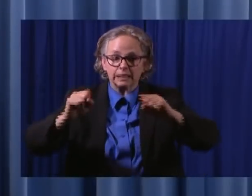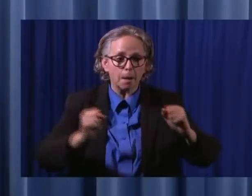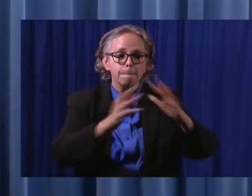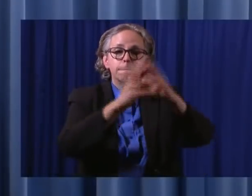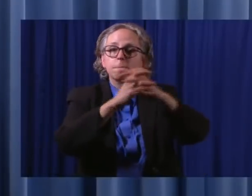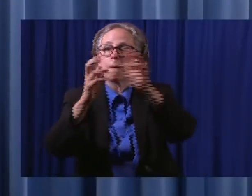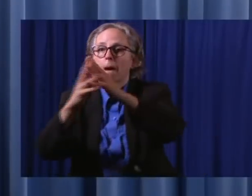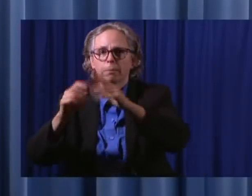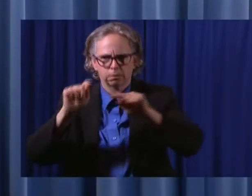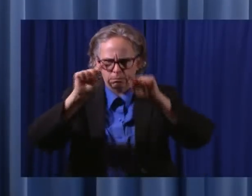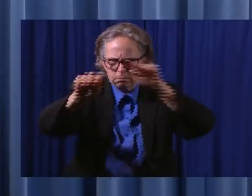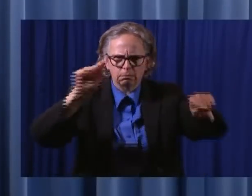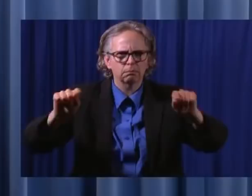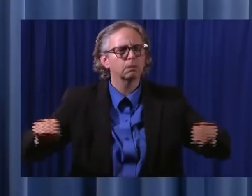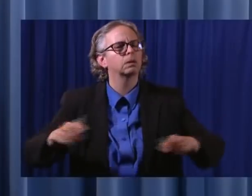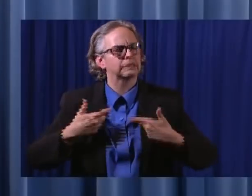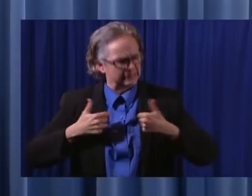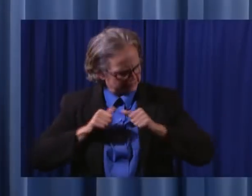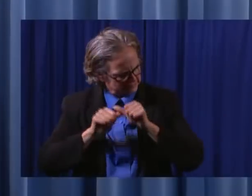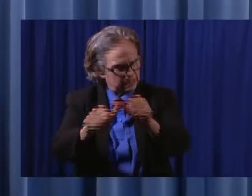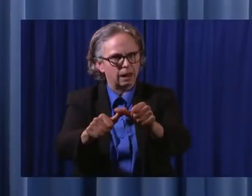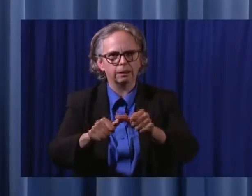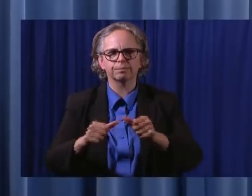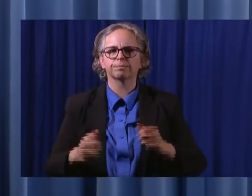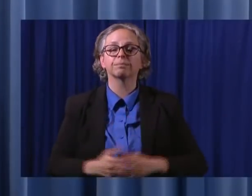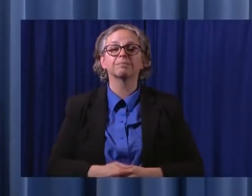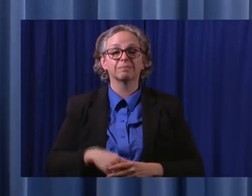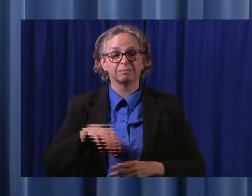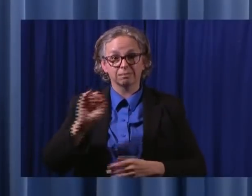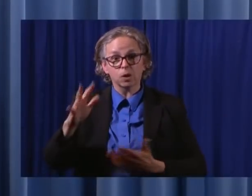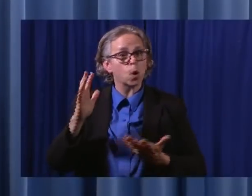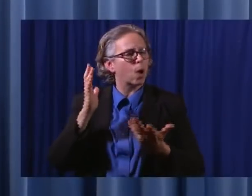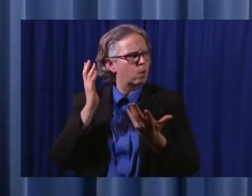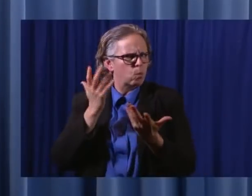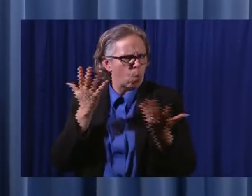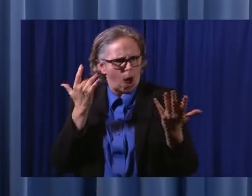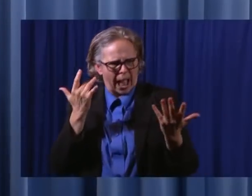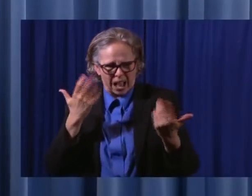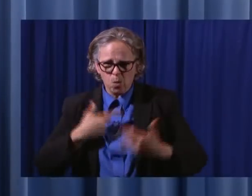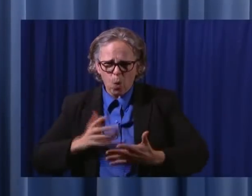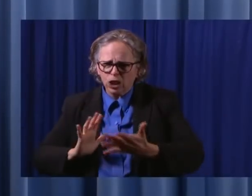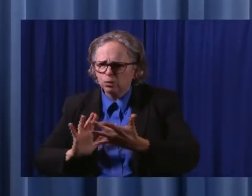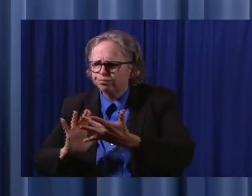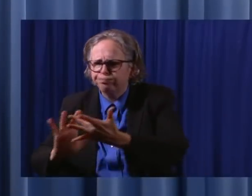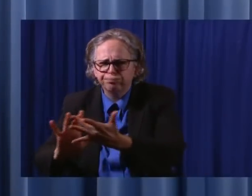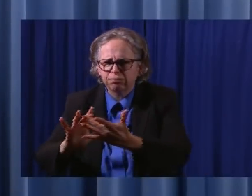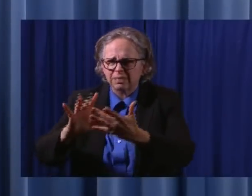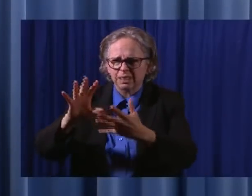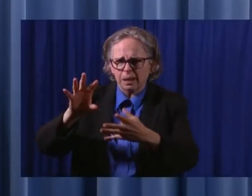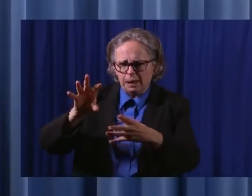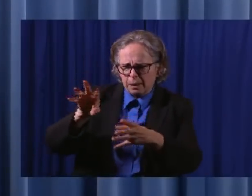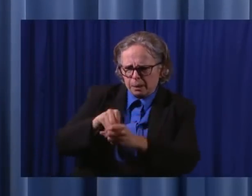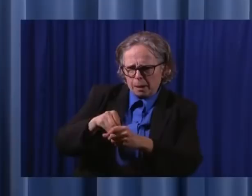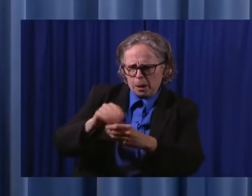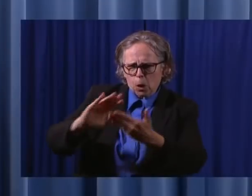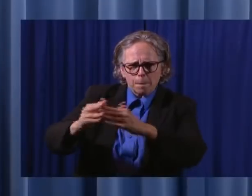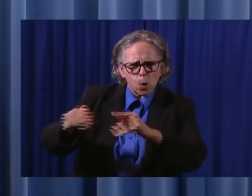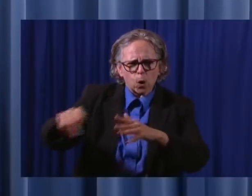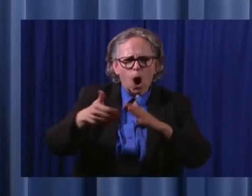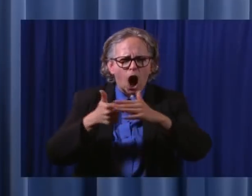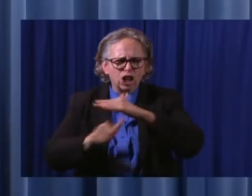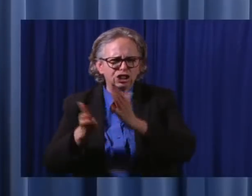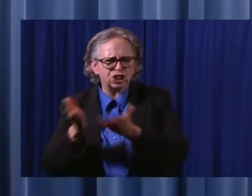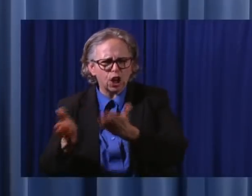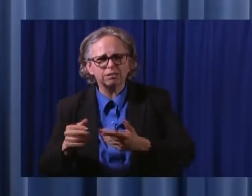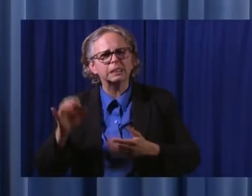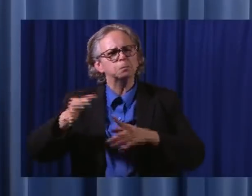to increase access to testing in minority communities, underserved areas, although we'll always emphasize this testing is